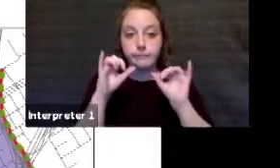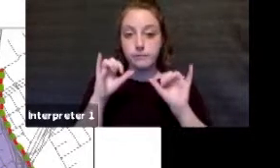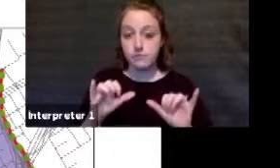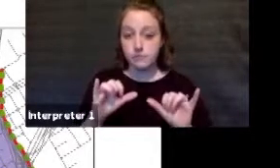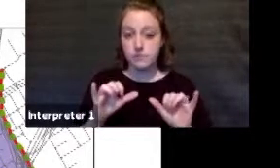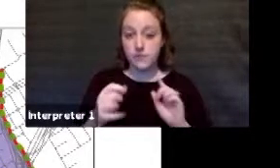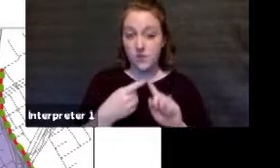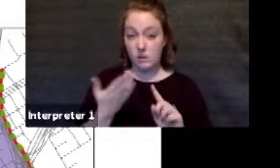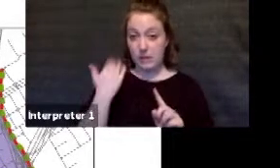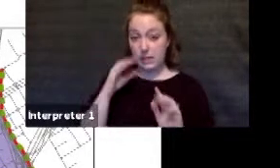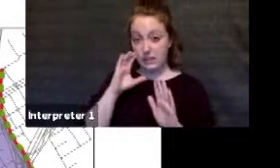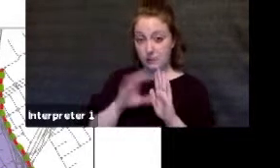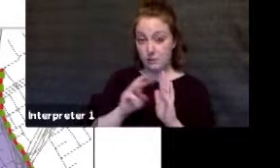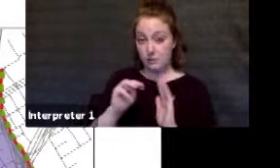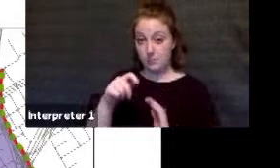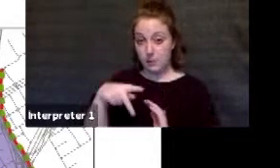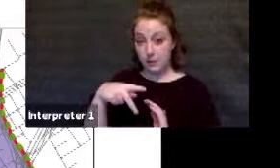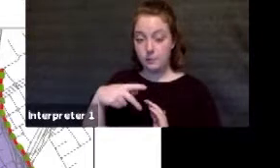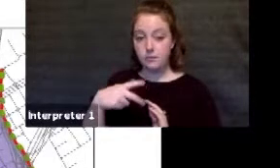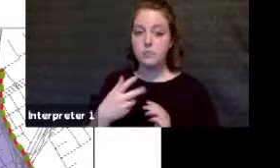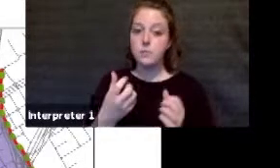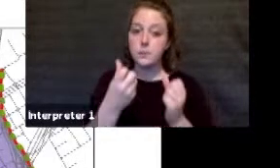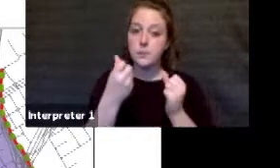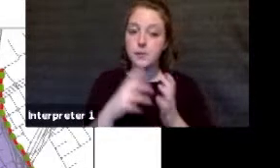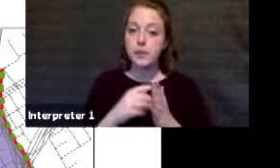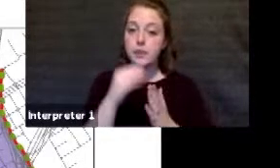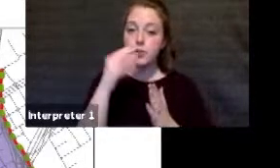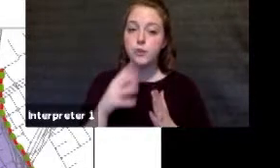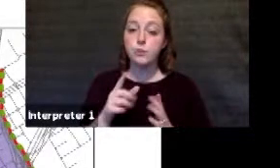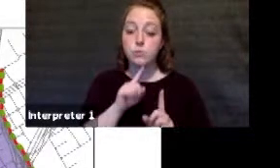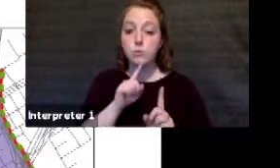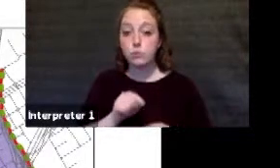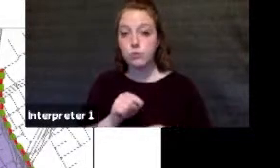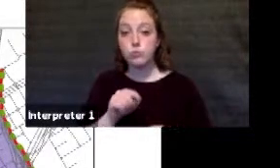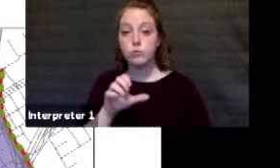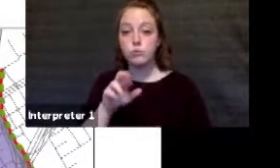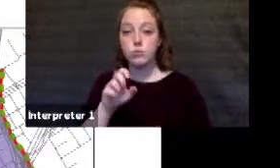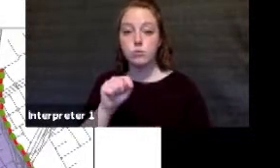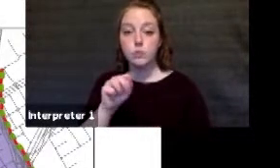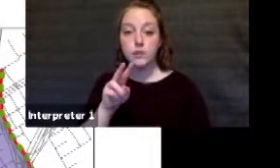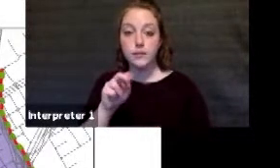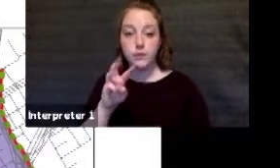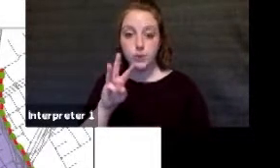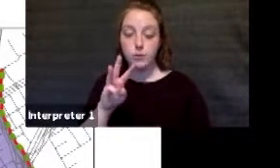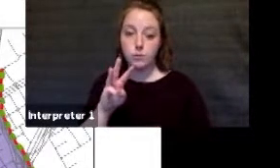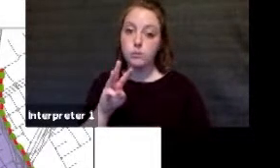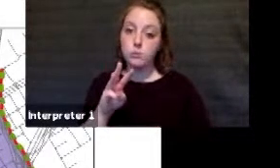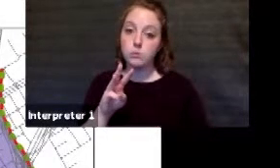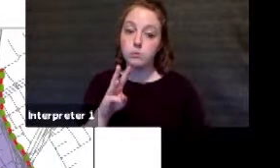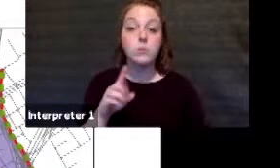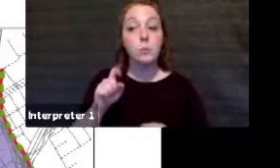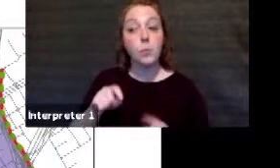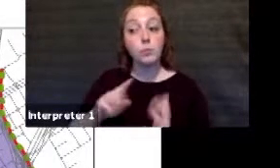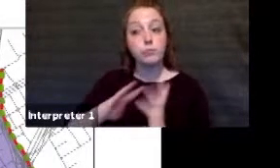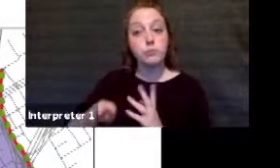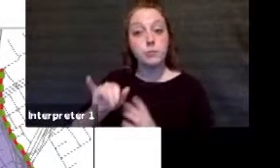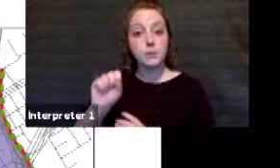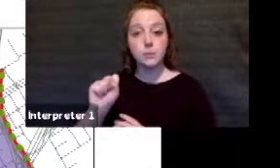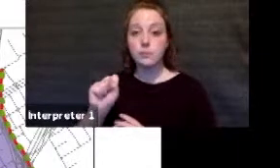a lot of students in the Crestview area of the Indian Spring attendance zone that in practice are actually going to Tennyson.